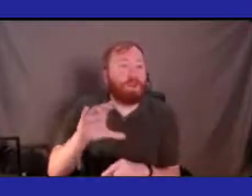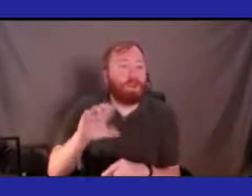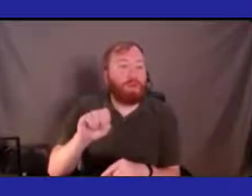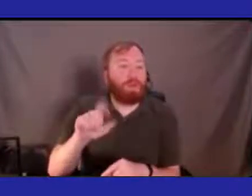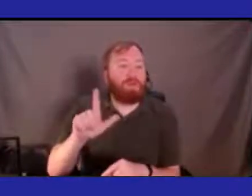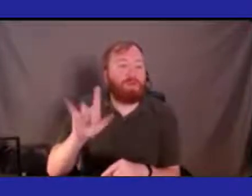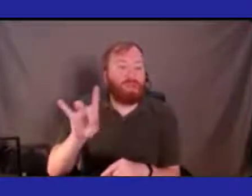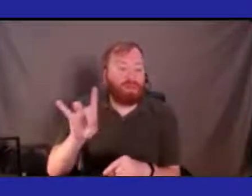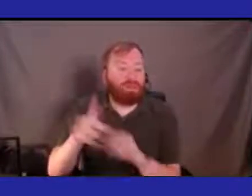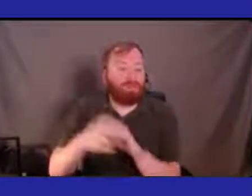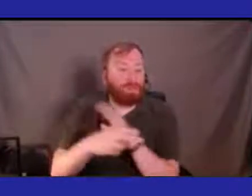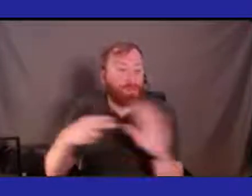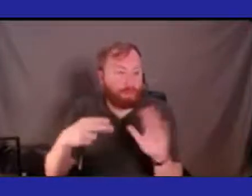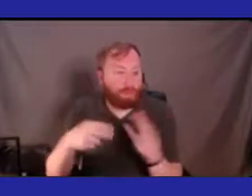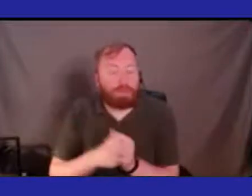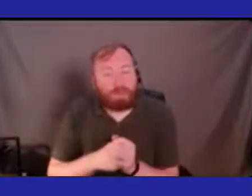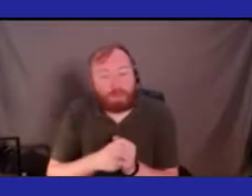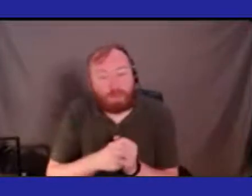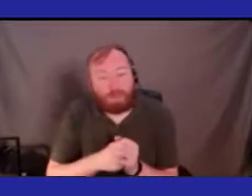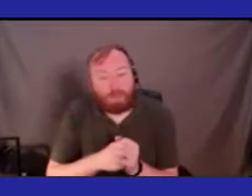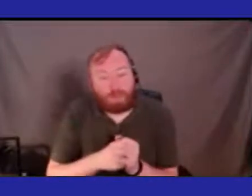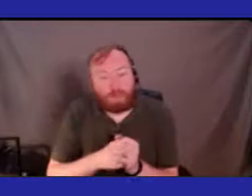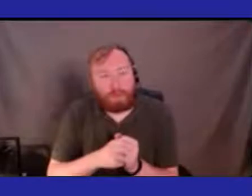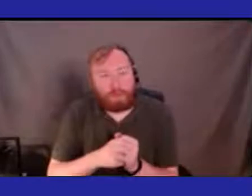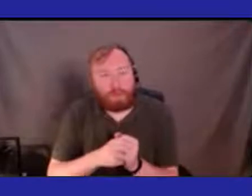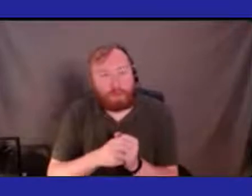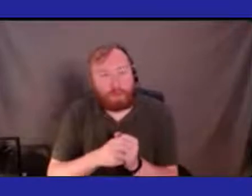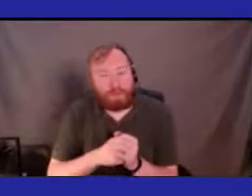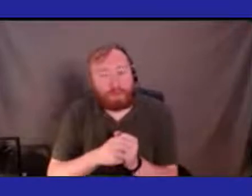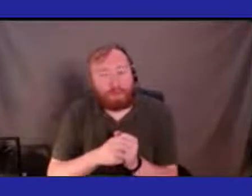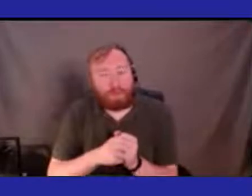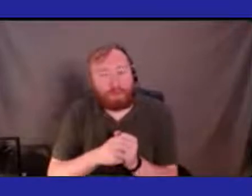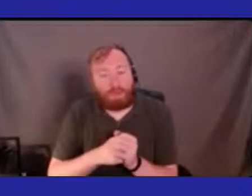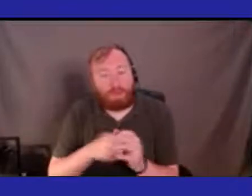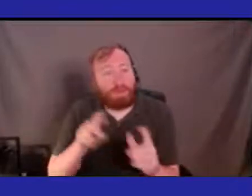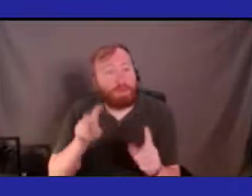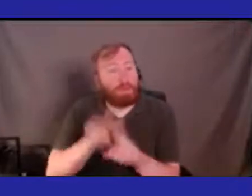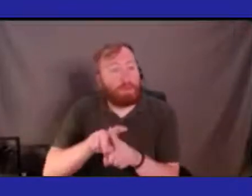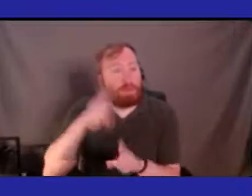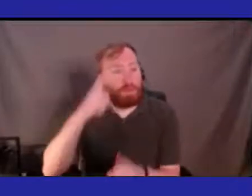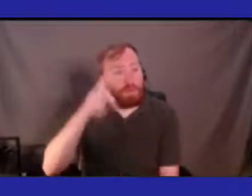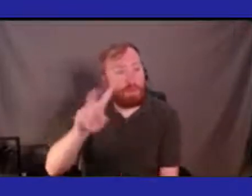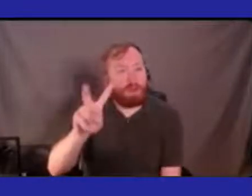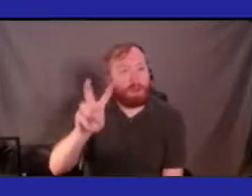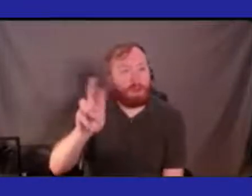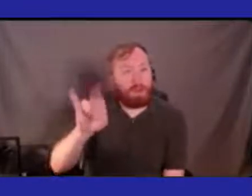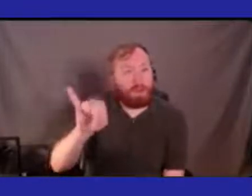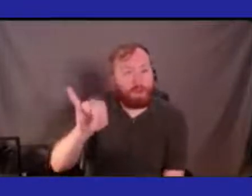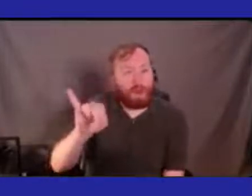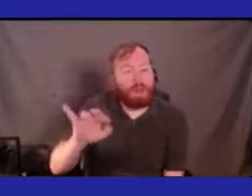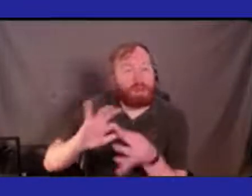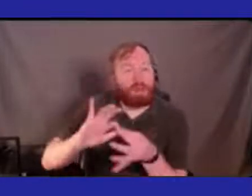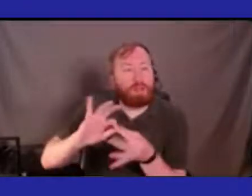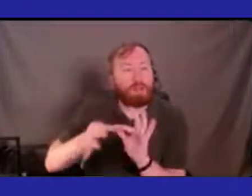The implementation of 4R VRI interpreted units in the clinic for